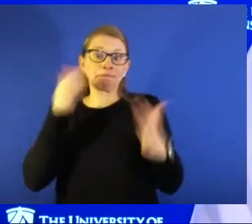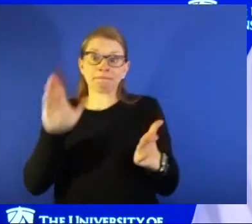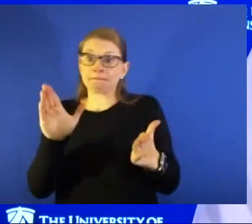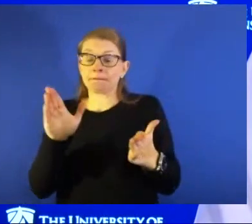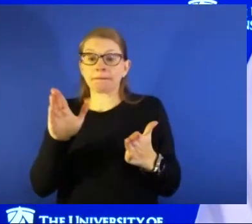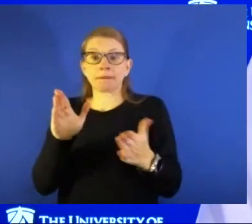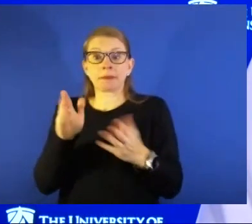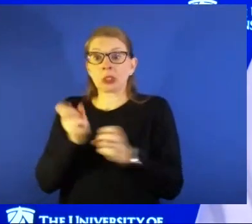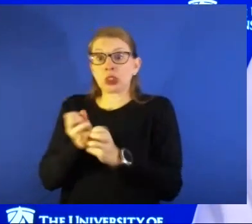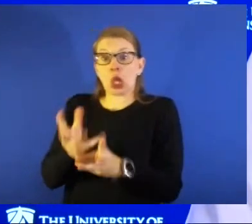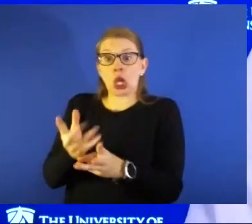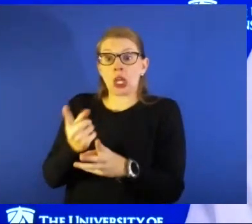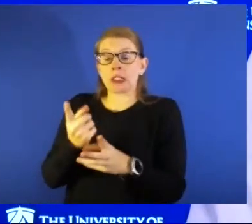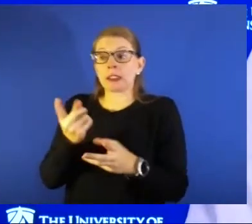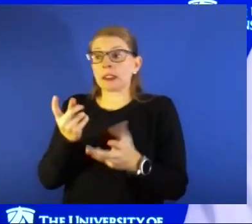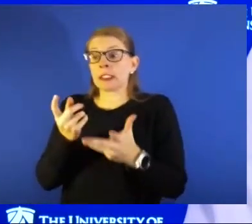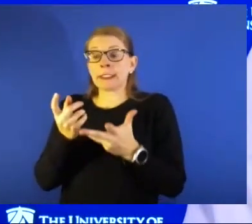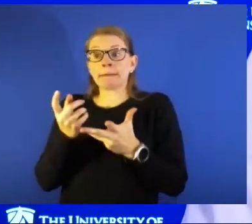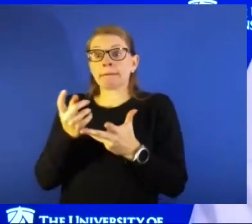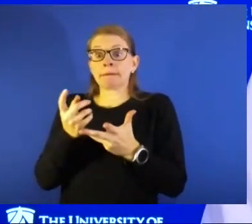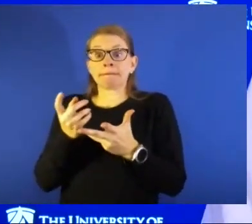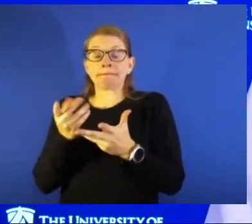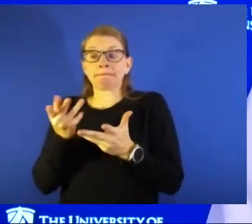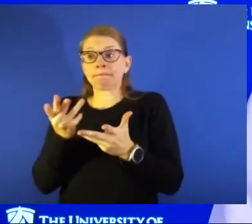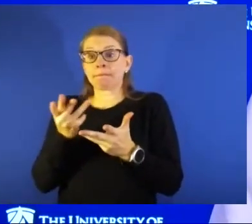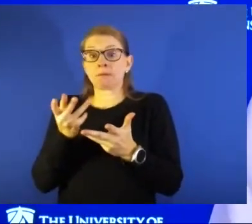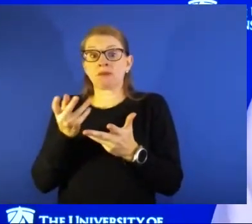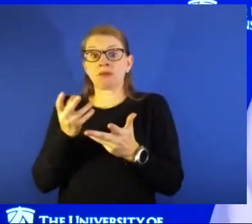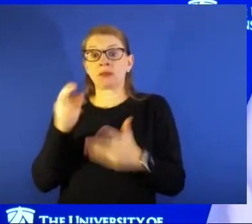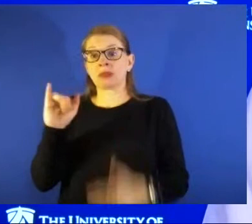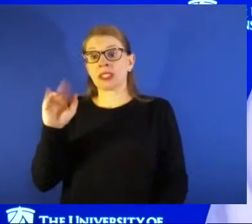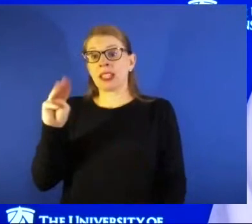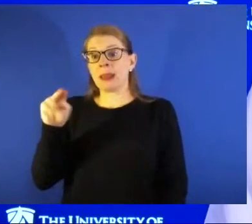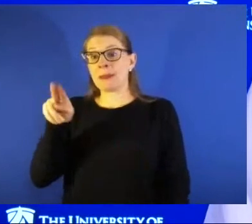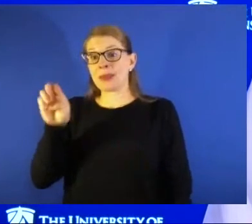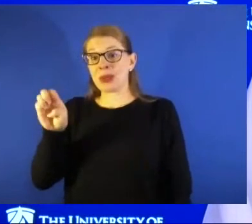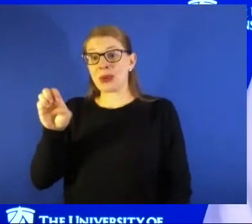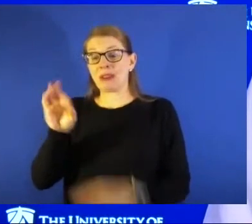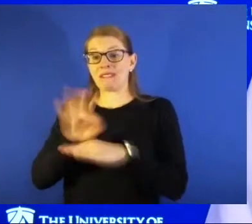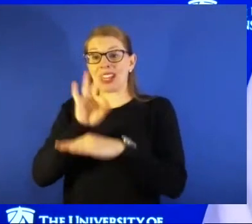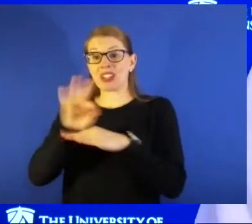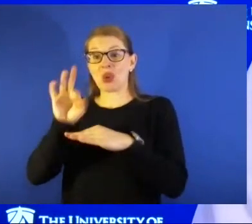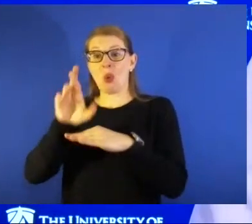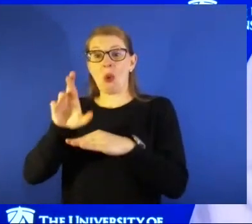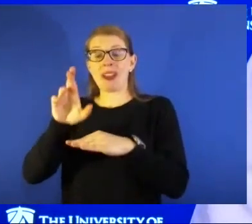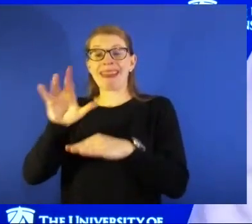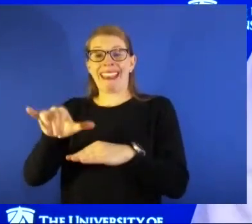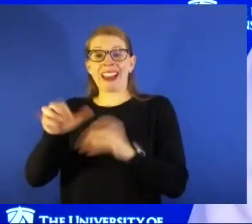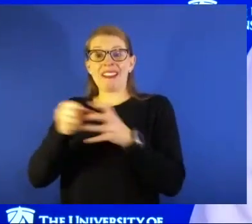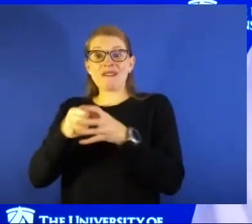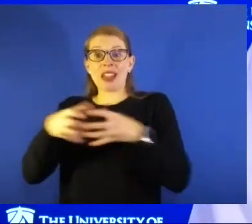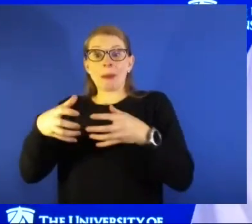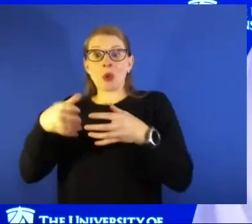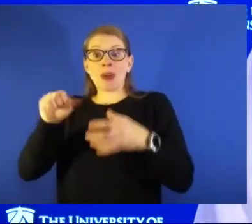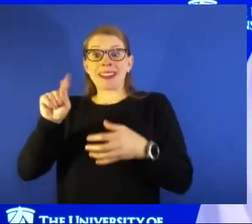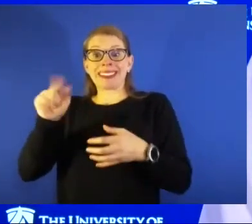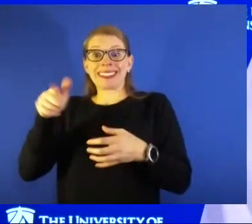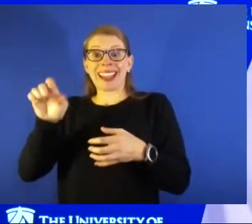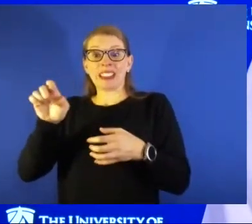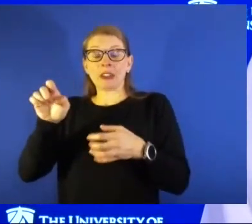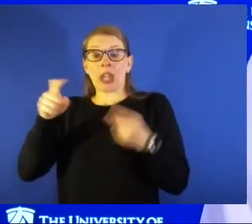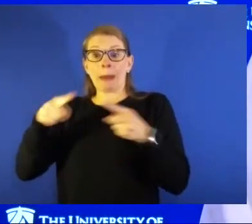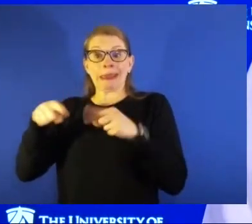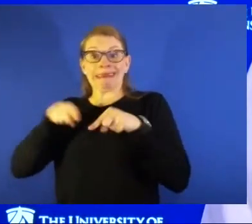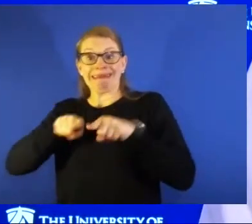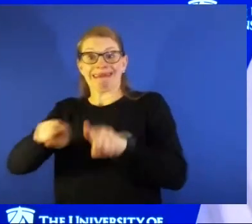as the immune function or that inflammatory stage that was going on during the active